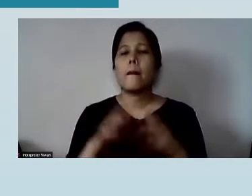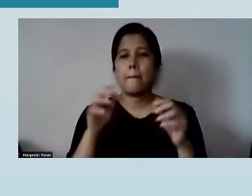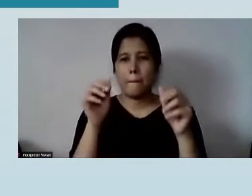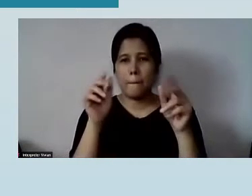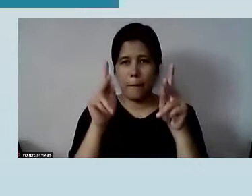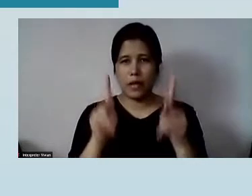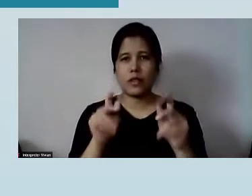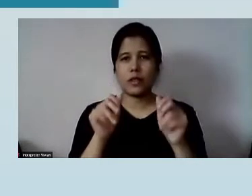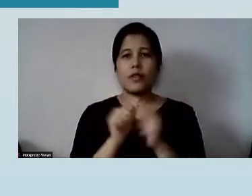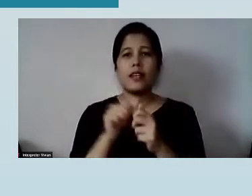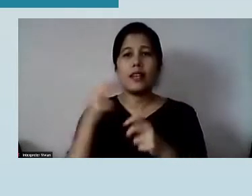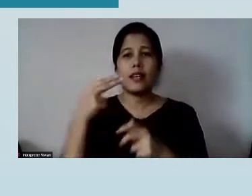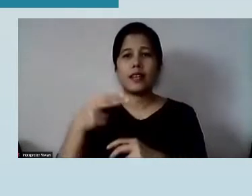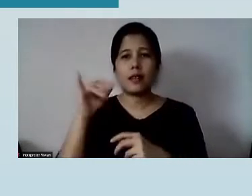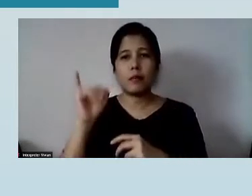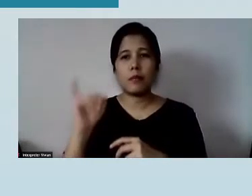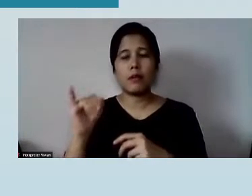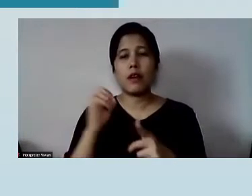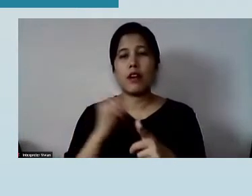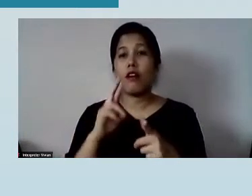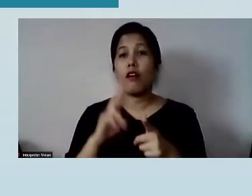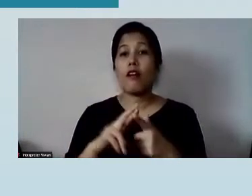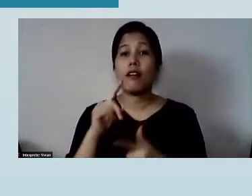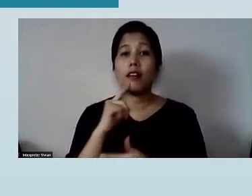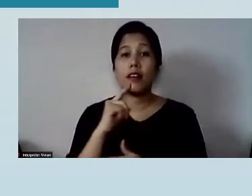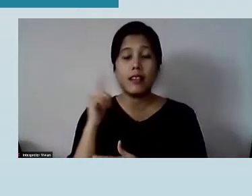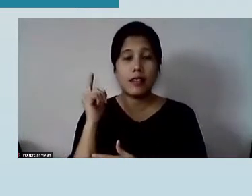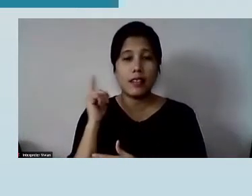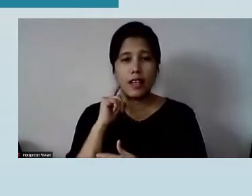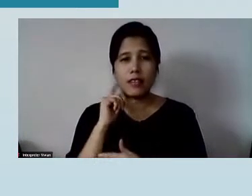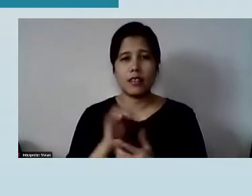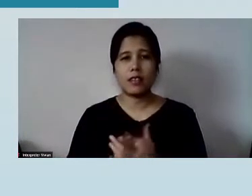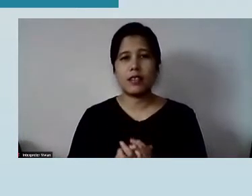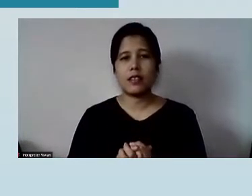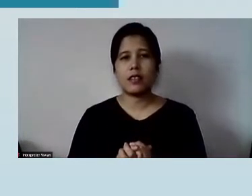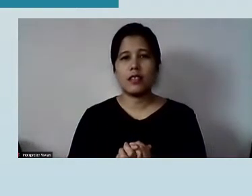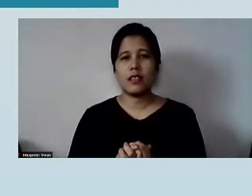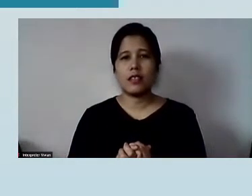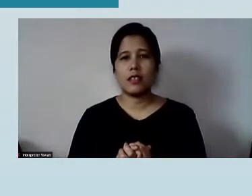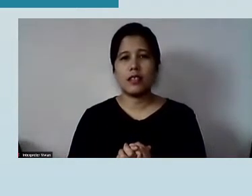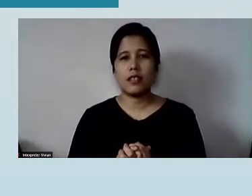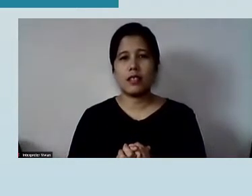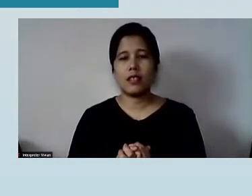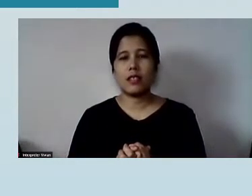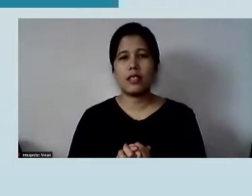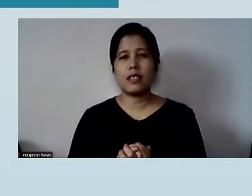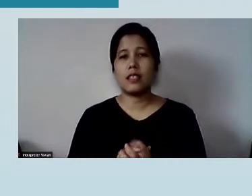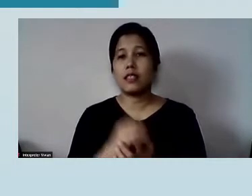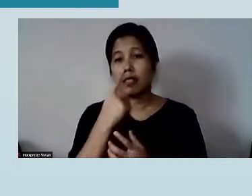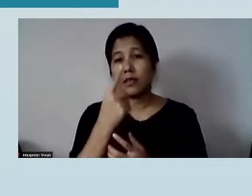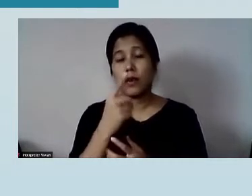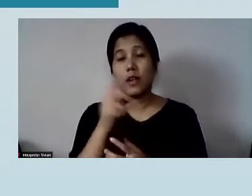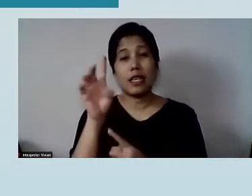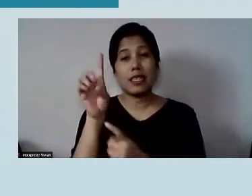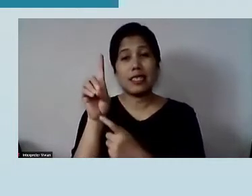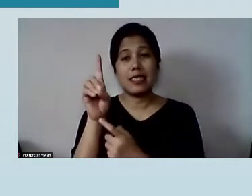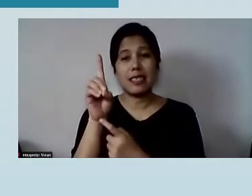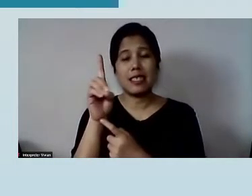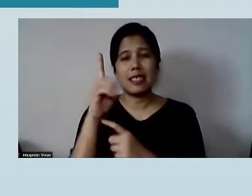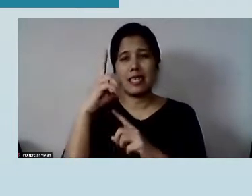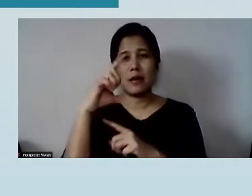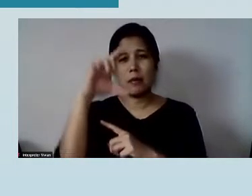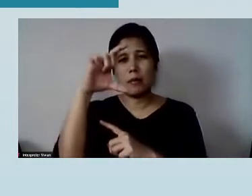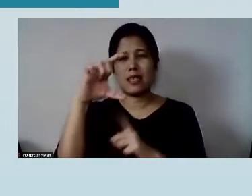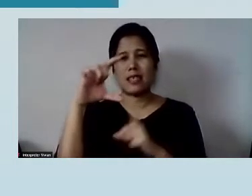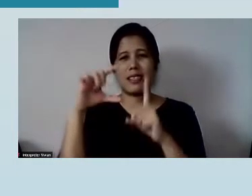impairment or deaf. Pakitake mo dyan po ang ginawa ko pong capital letter D yung doon sa